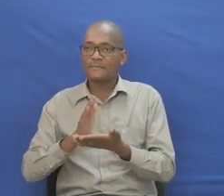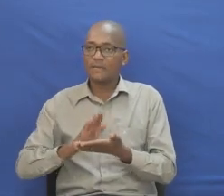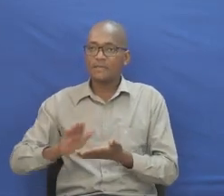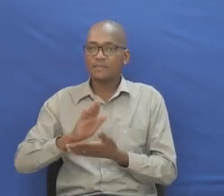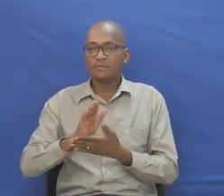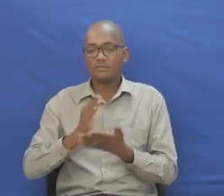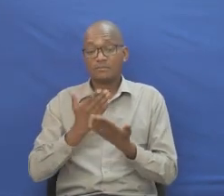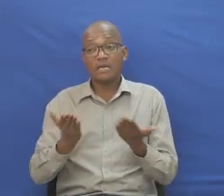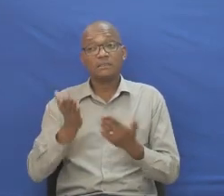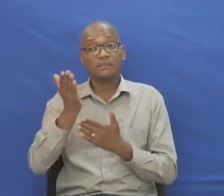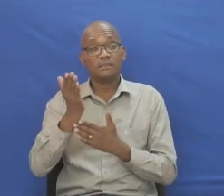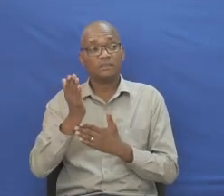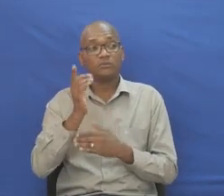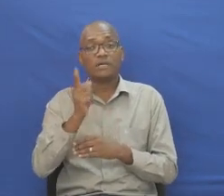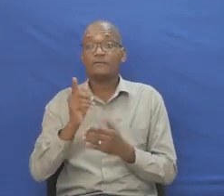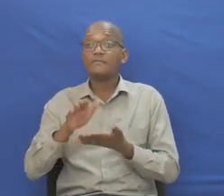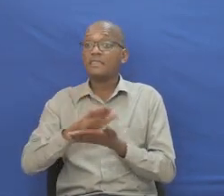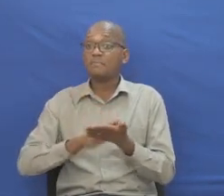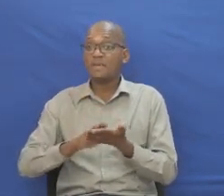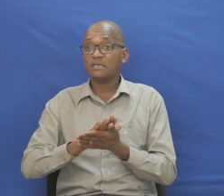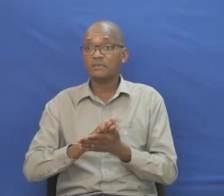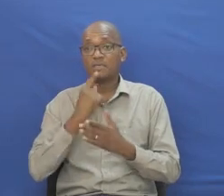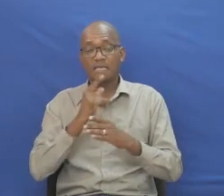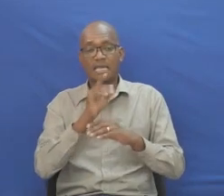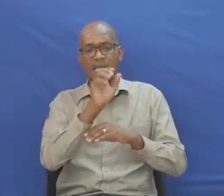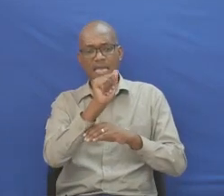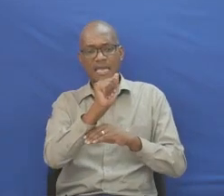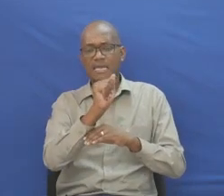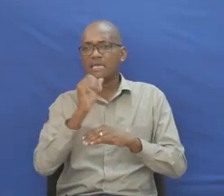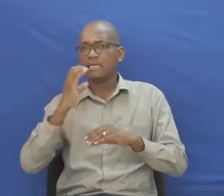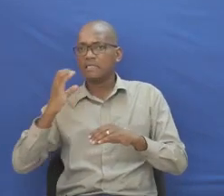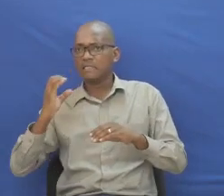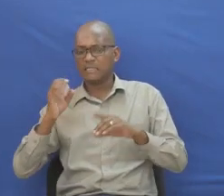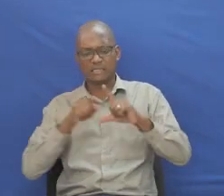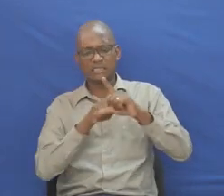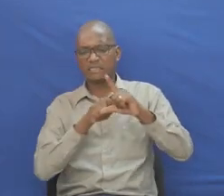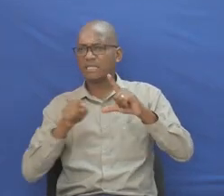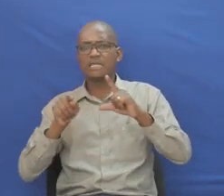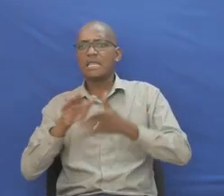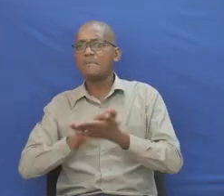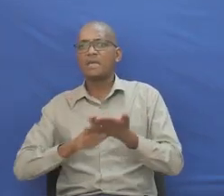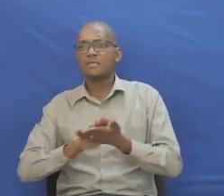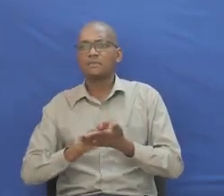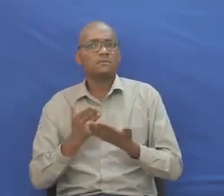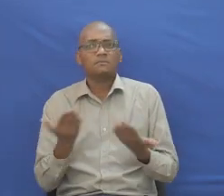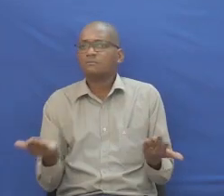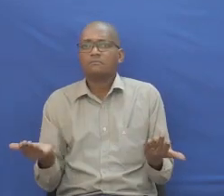one, we have a base. Actually, we can say AC, it is a base. But what is our height? Can you